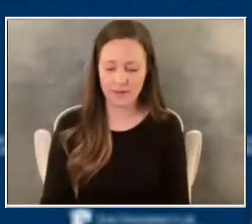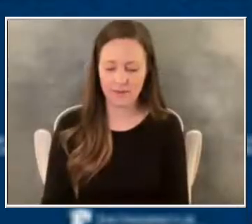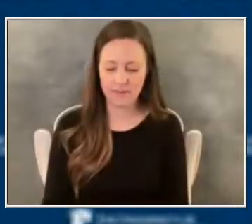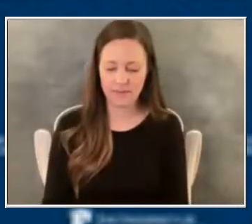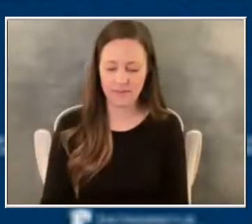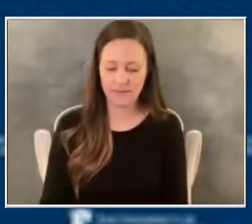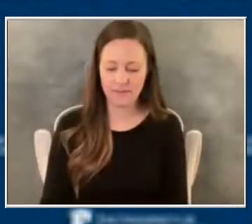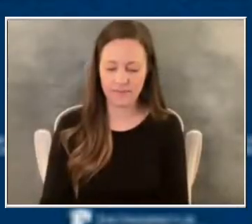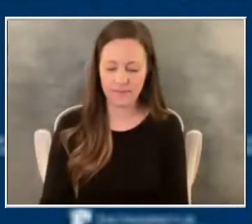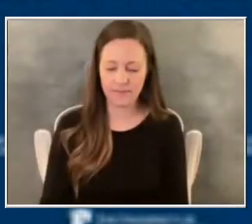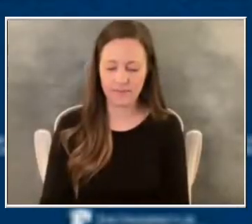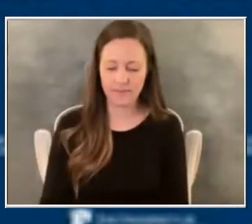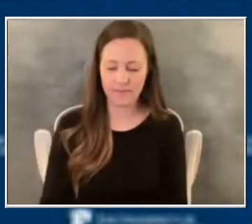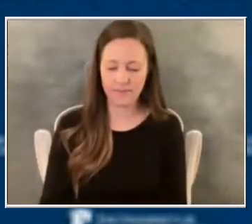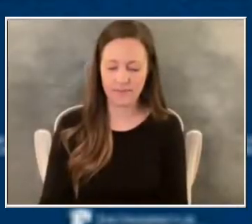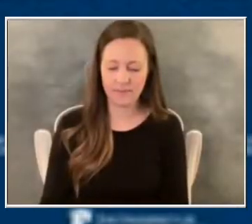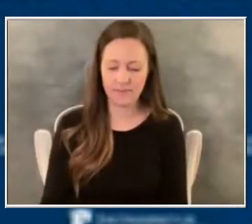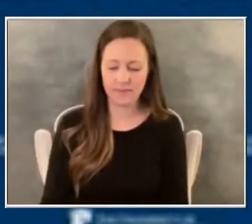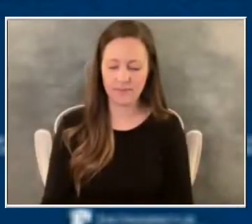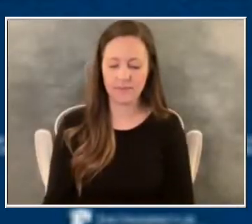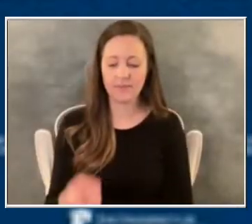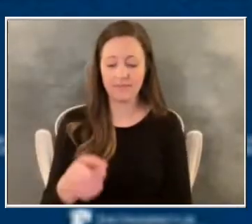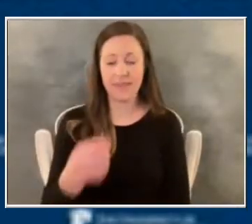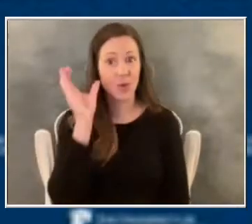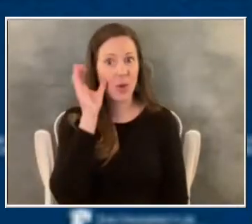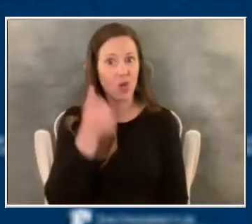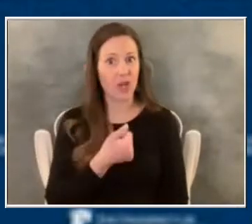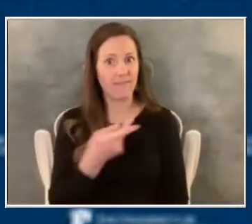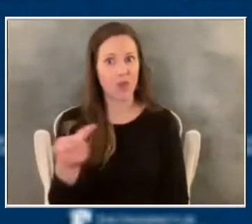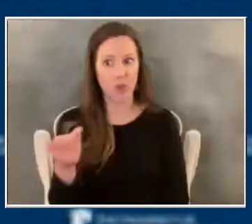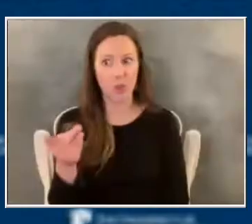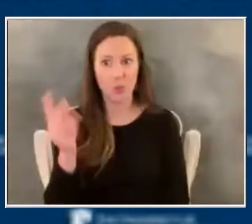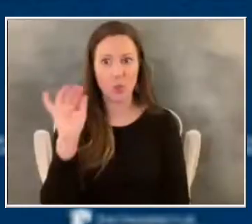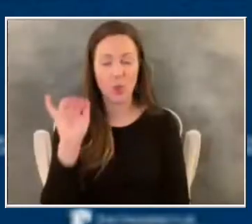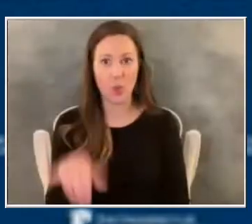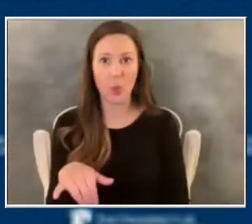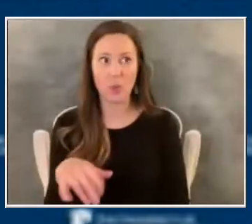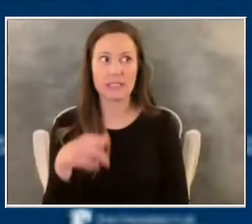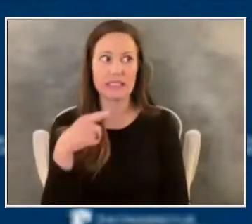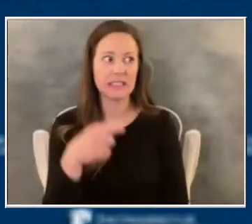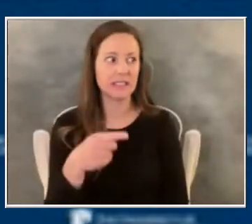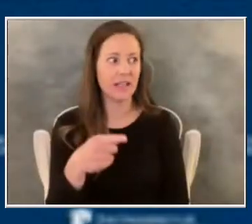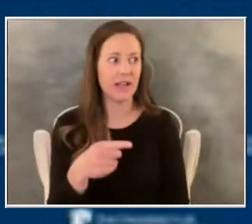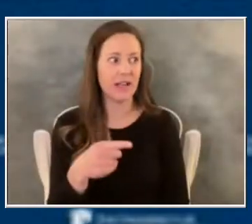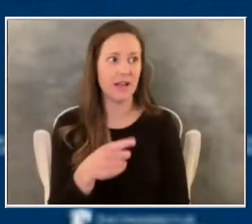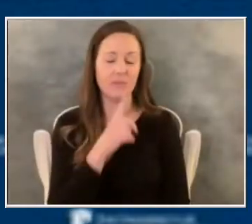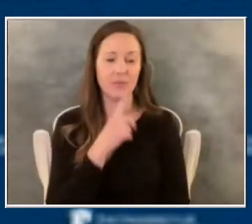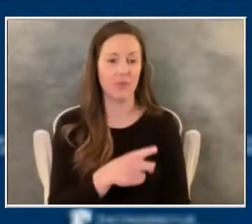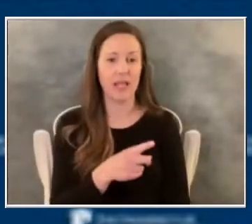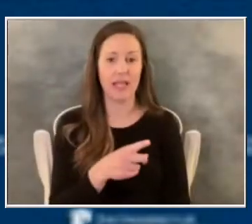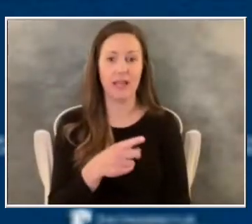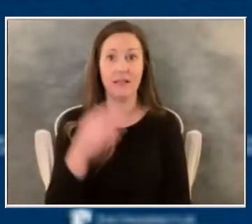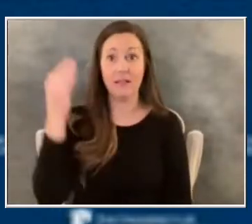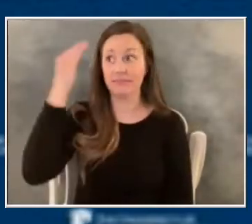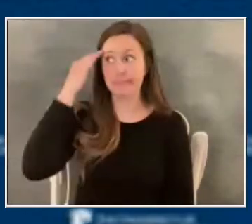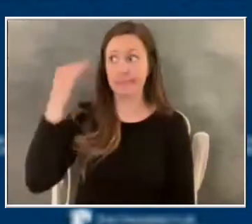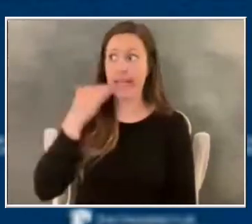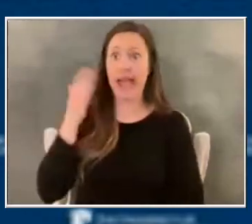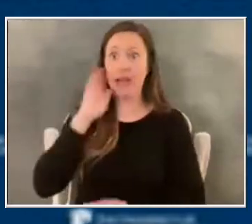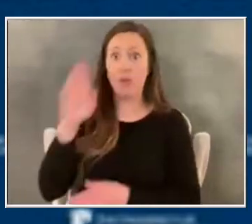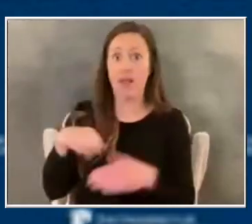Yeah, you heard a few of those. One is that the head delivers, but the shoulders